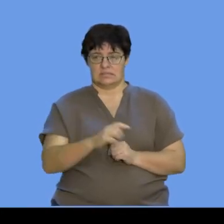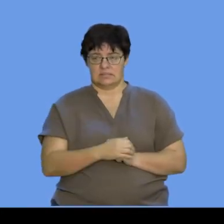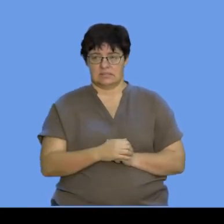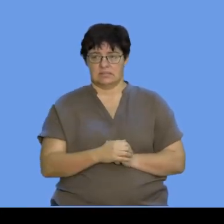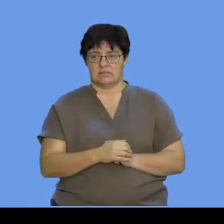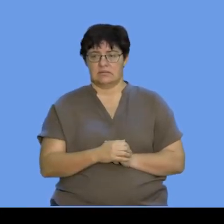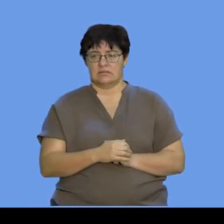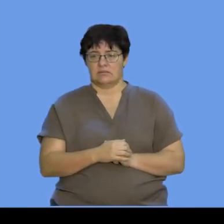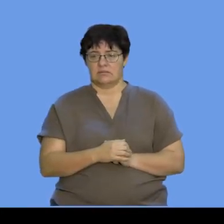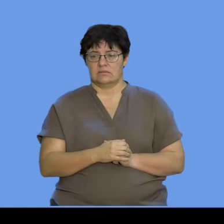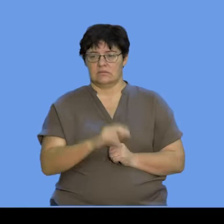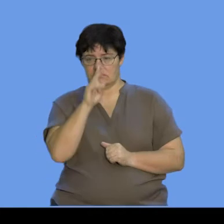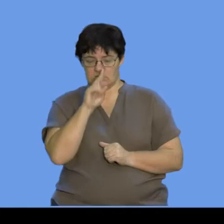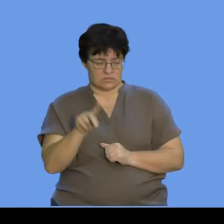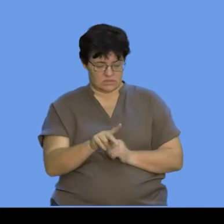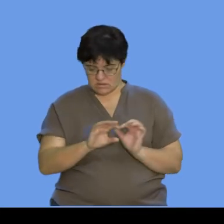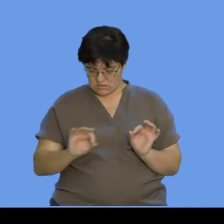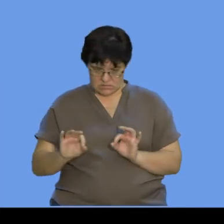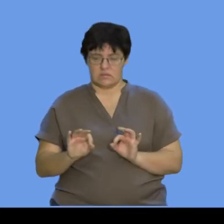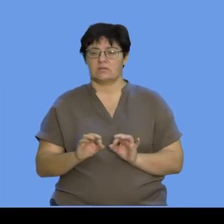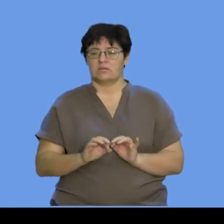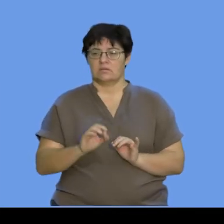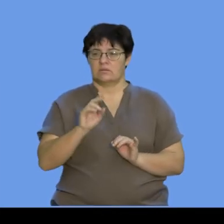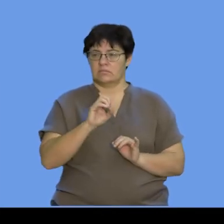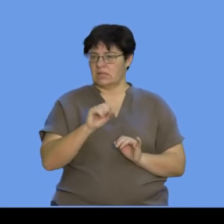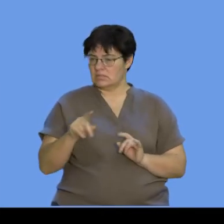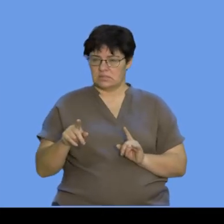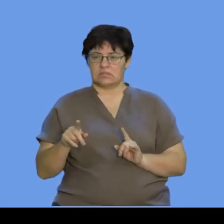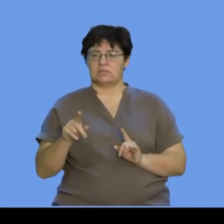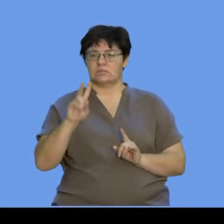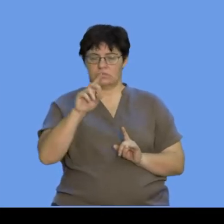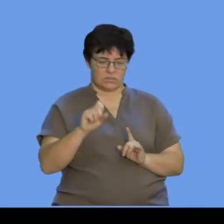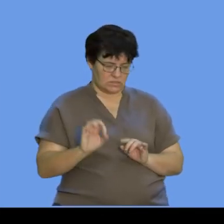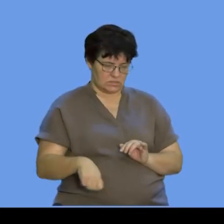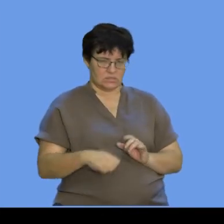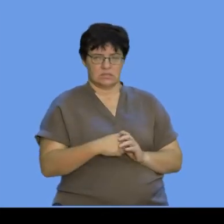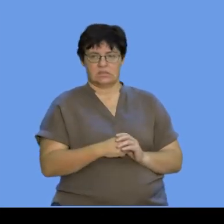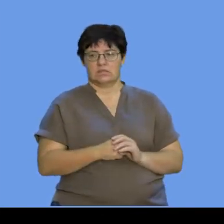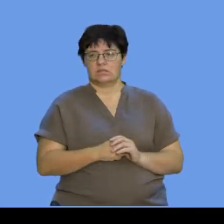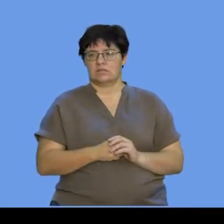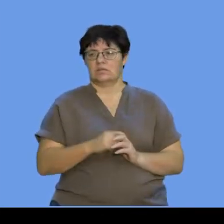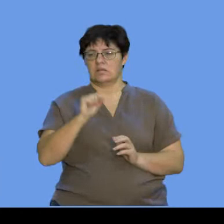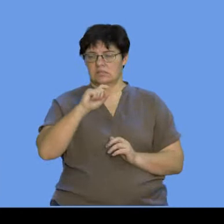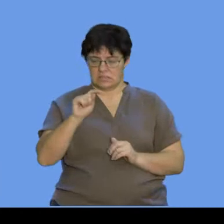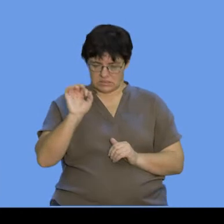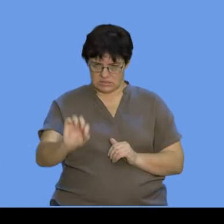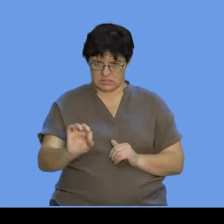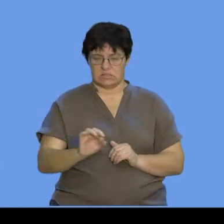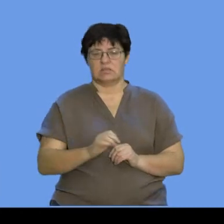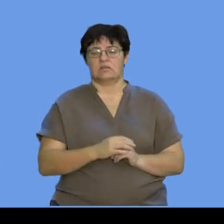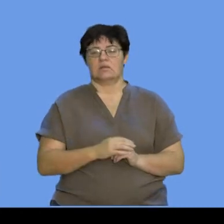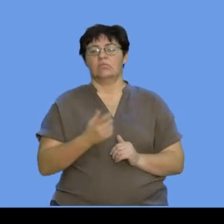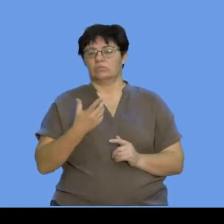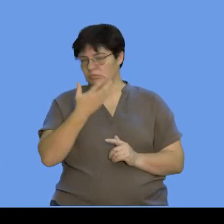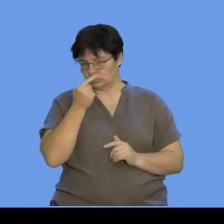over ST. Let's just verify quickly. It's PS, and that's 2x, yes.